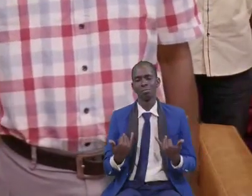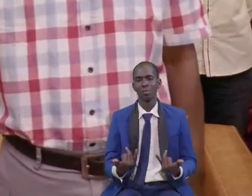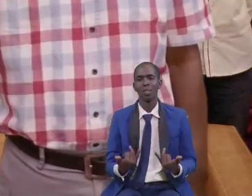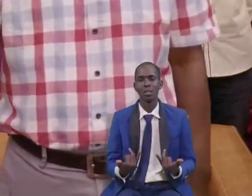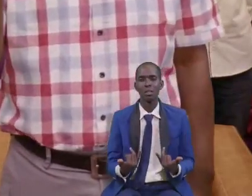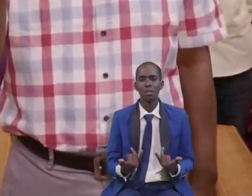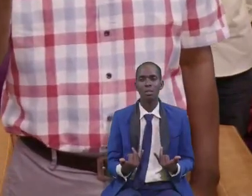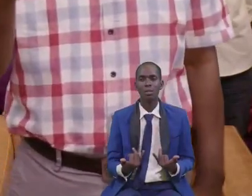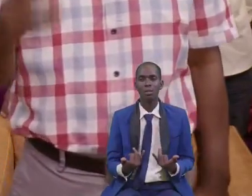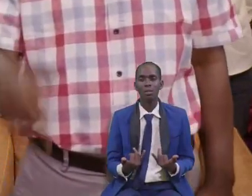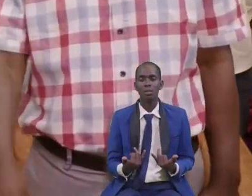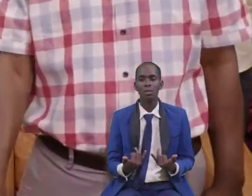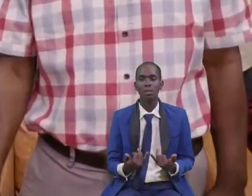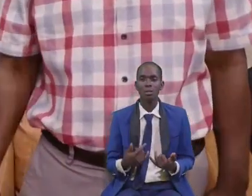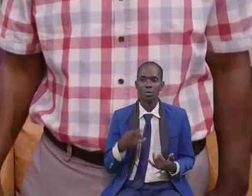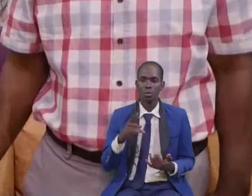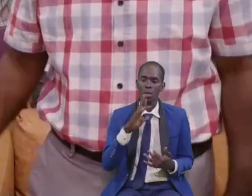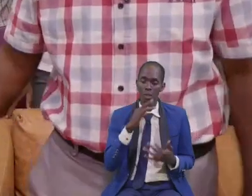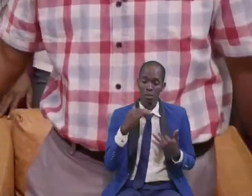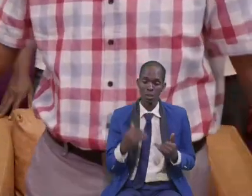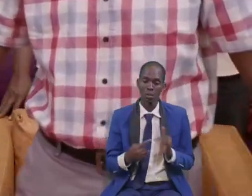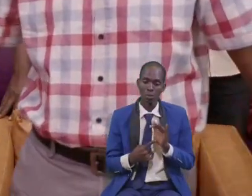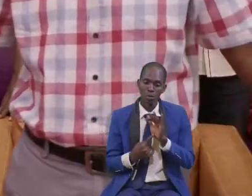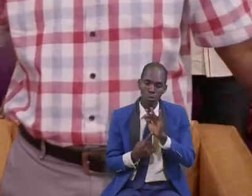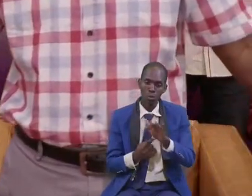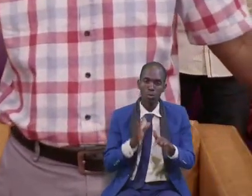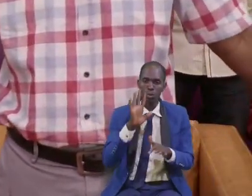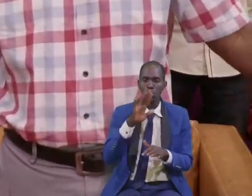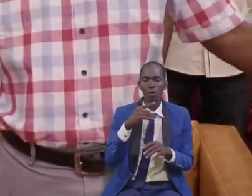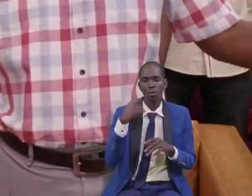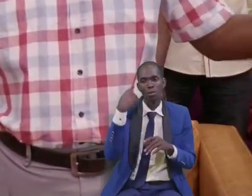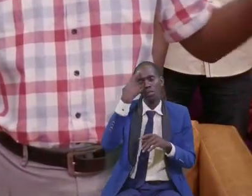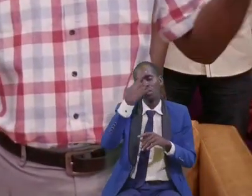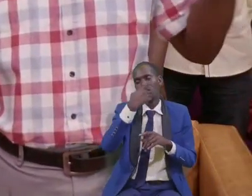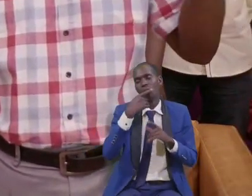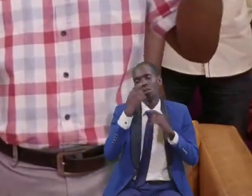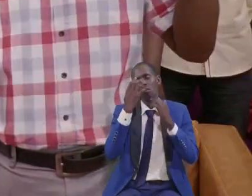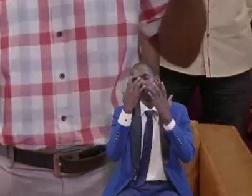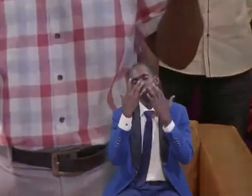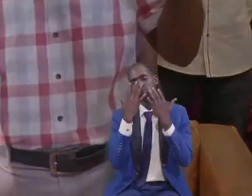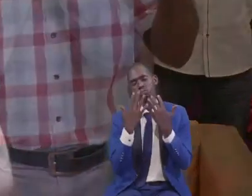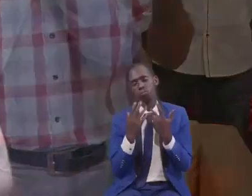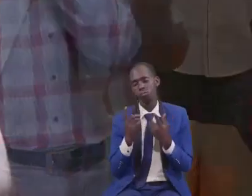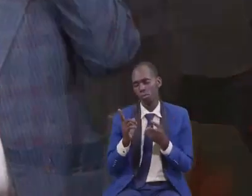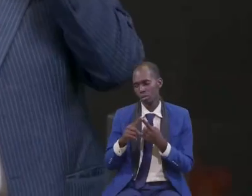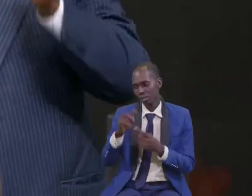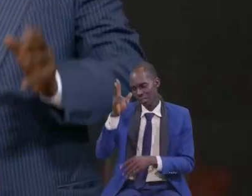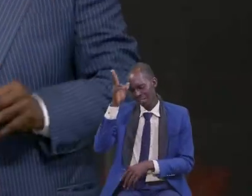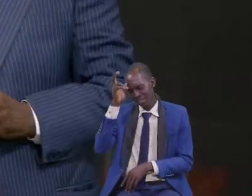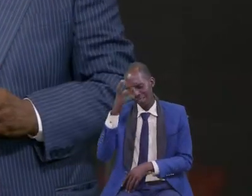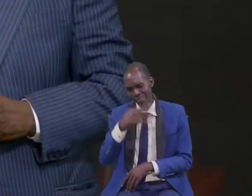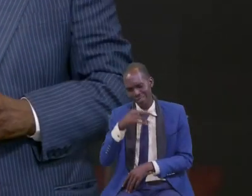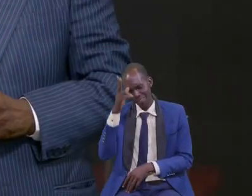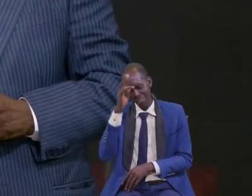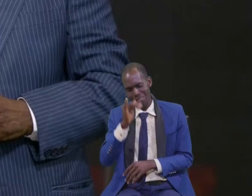And you are showing a gloomy face to the devil. And he is rejoicing